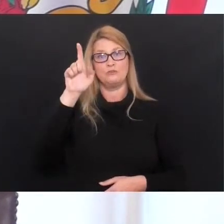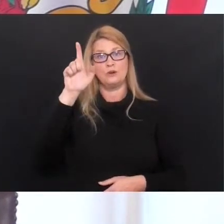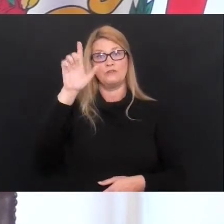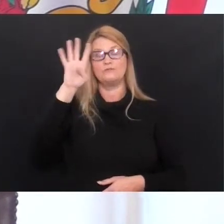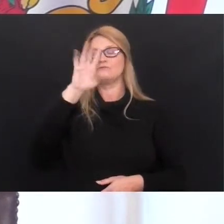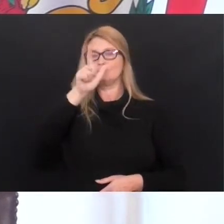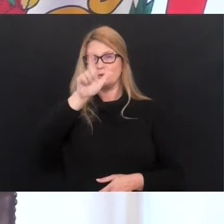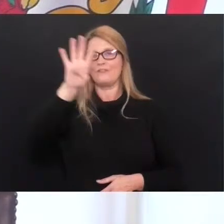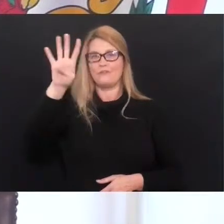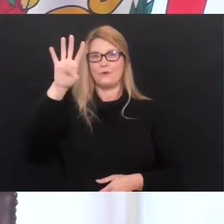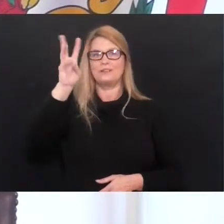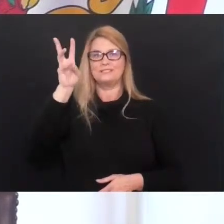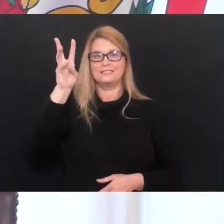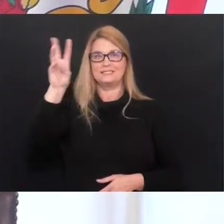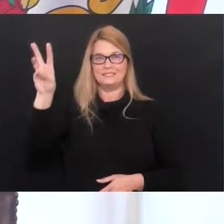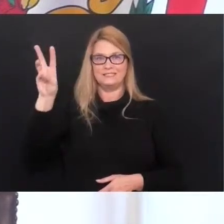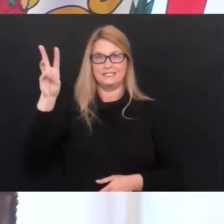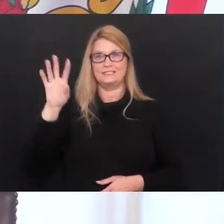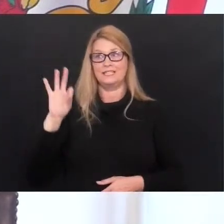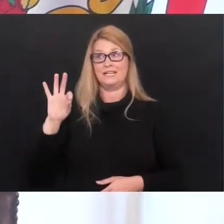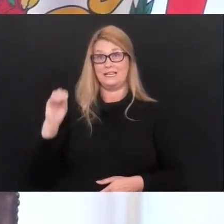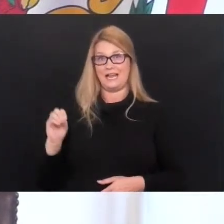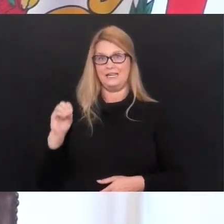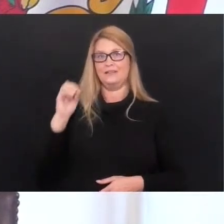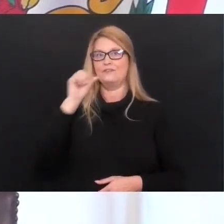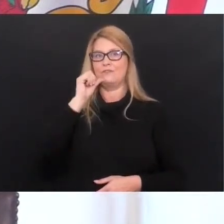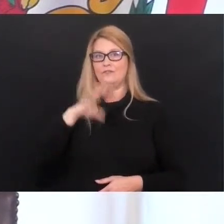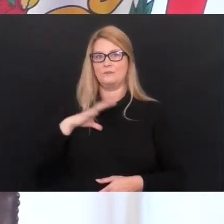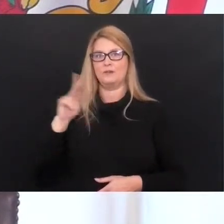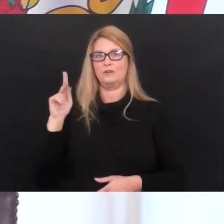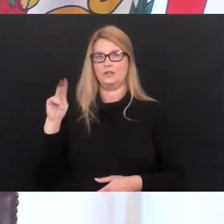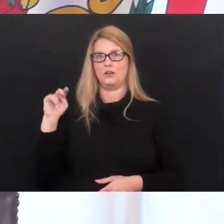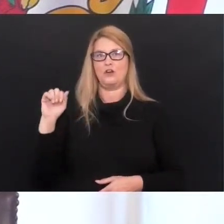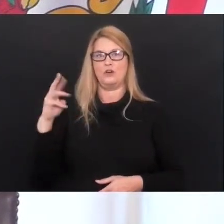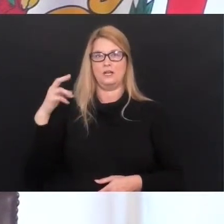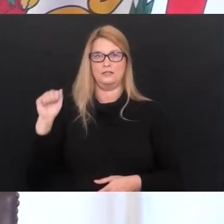2,466th death is a 90-year-old female from Kanawha County.